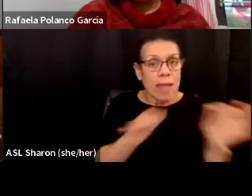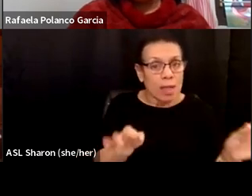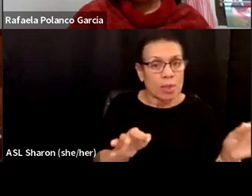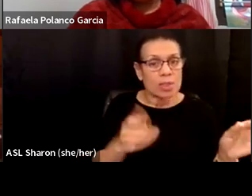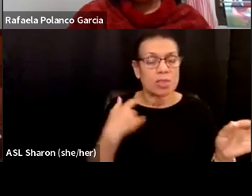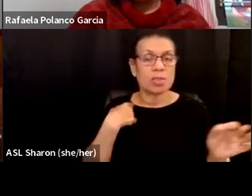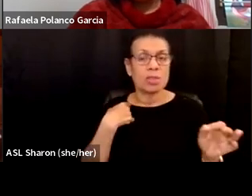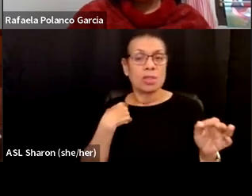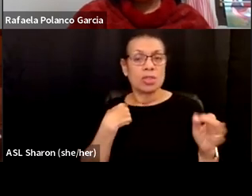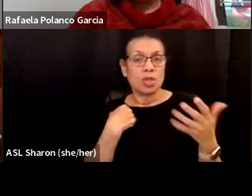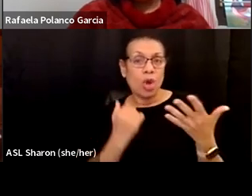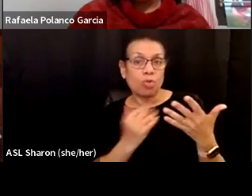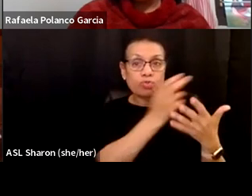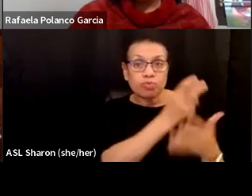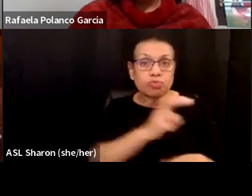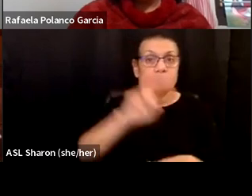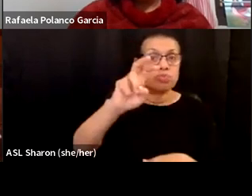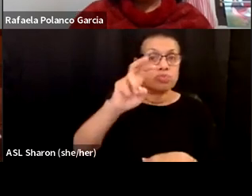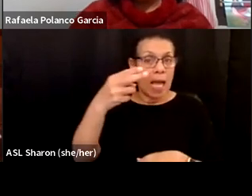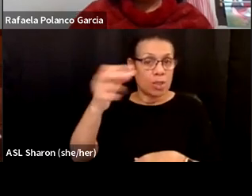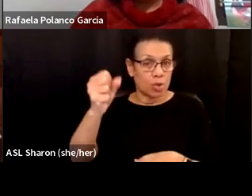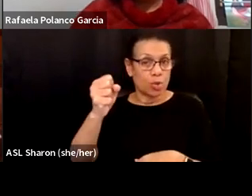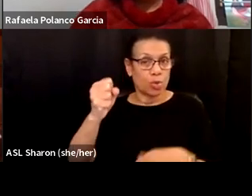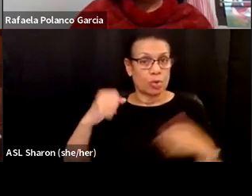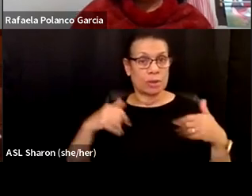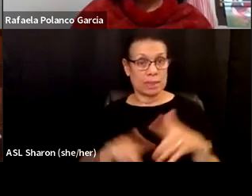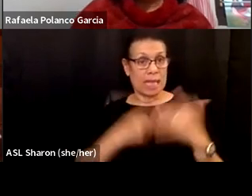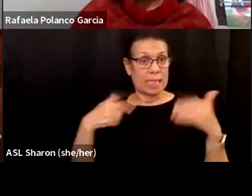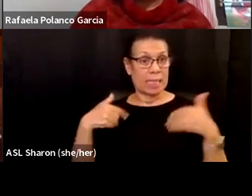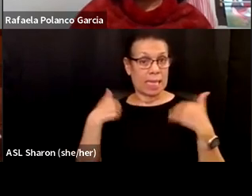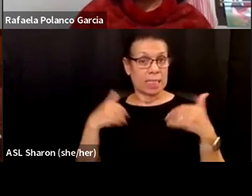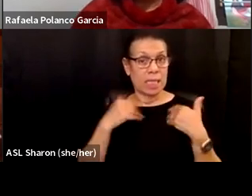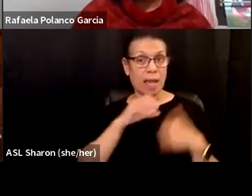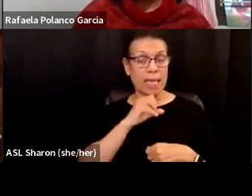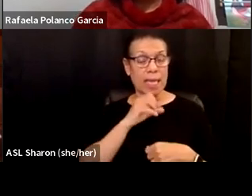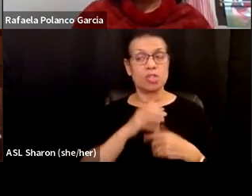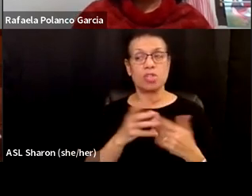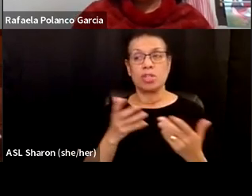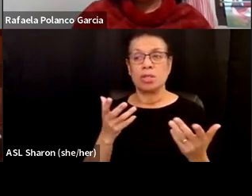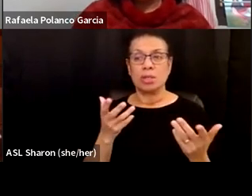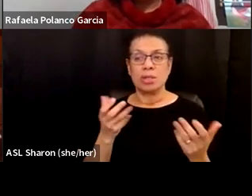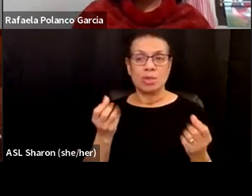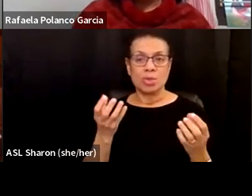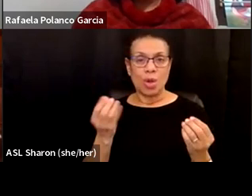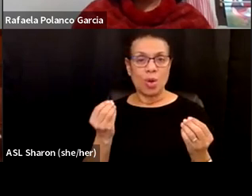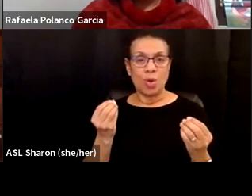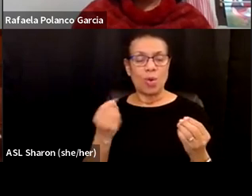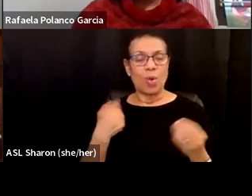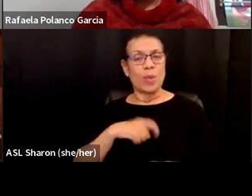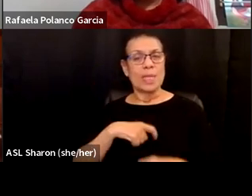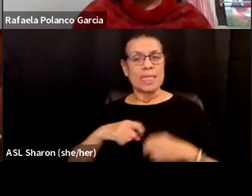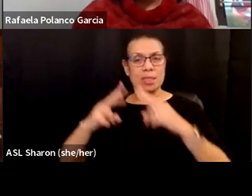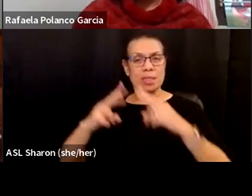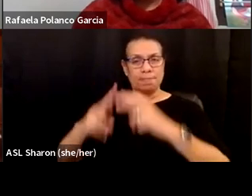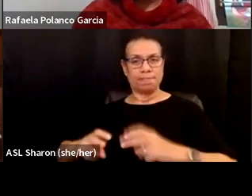into their high school and to do that earlier so it's really about this assessment that we're going to be doing